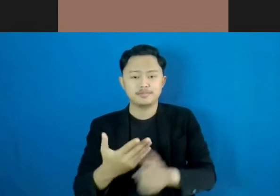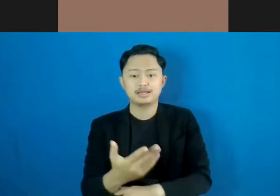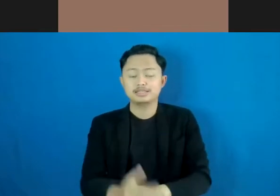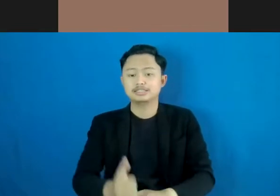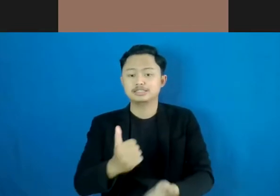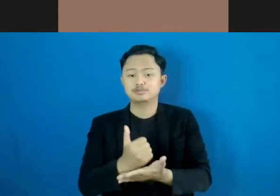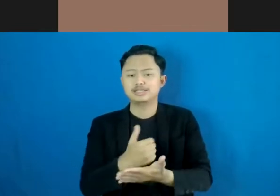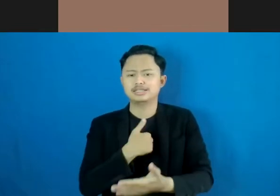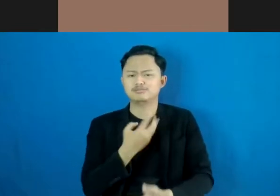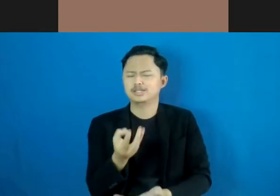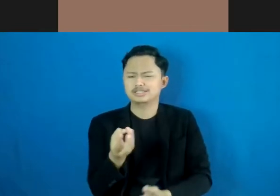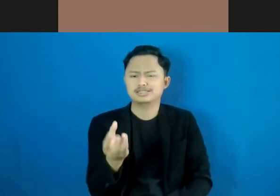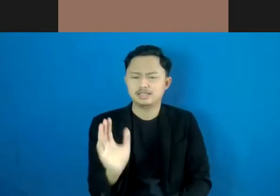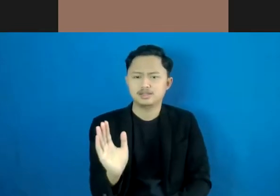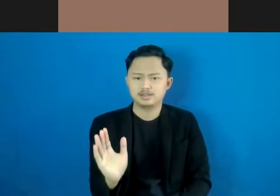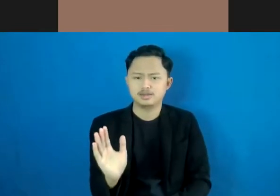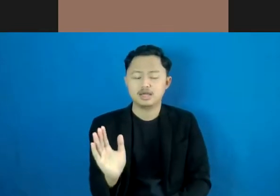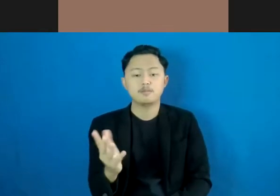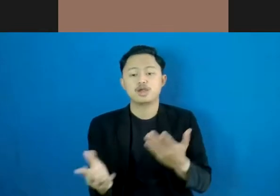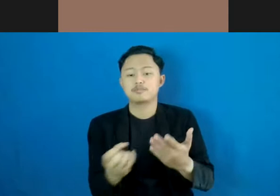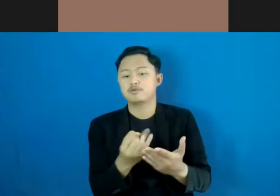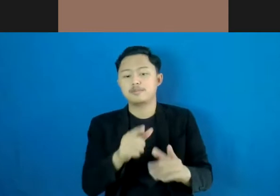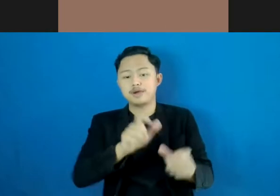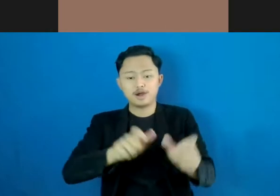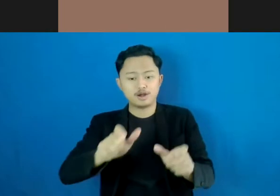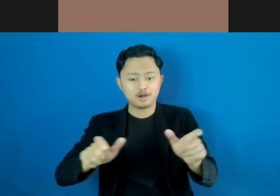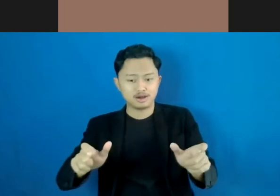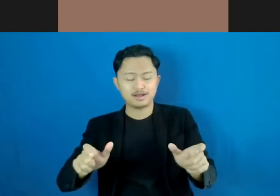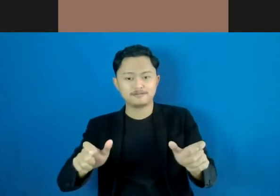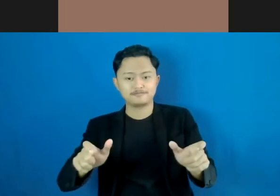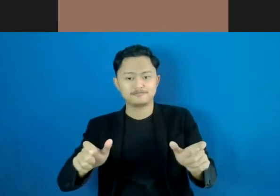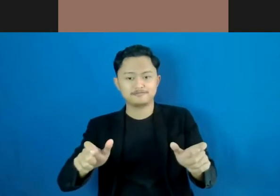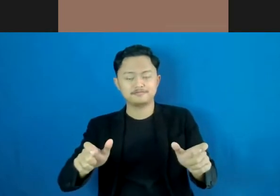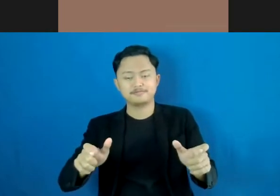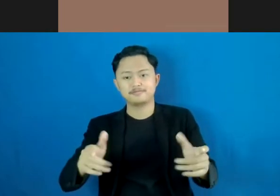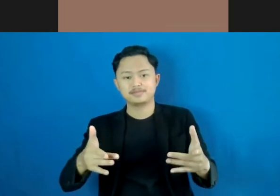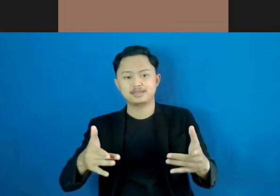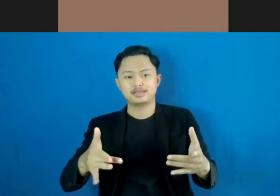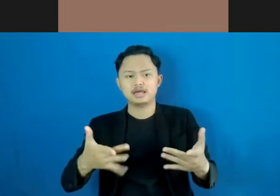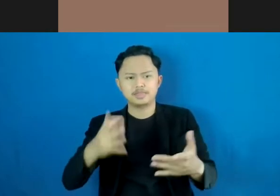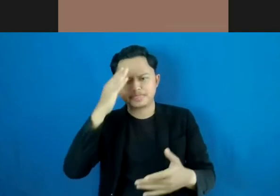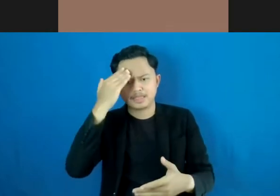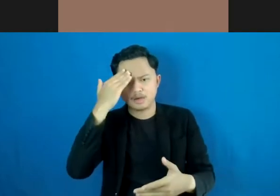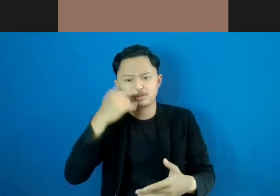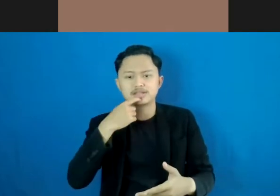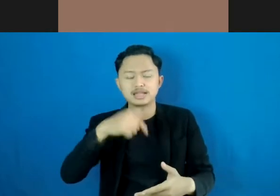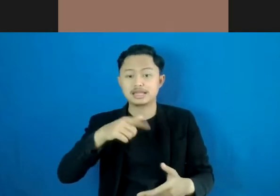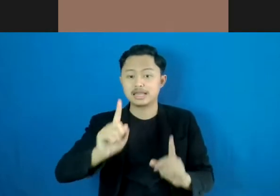only few people in the country may be knowing this. In India, when electric vehicle system, this momentum has